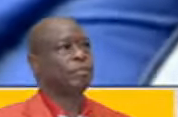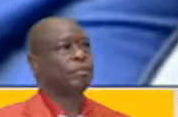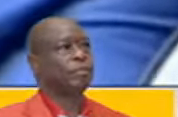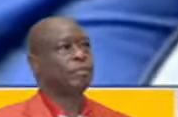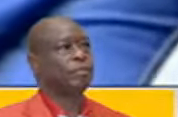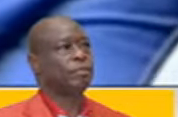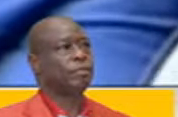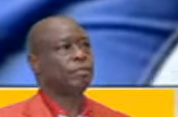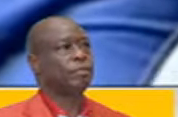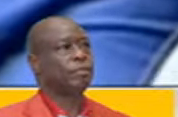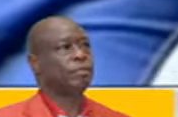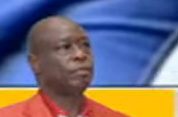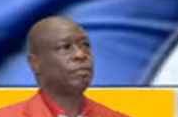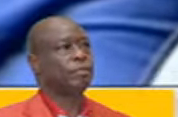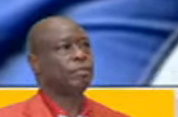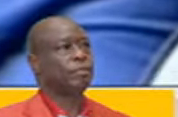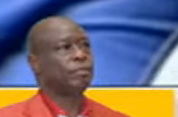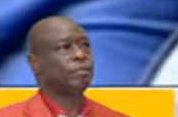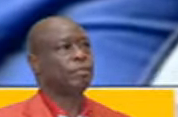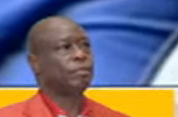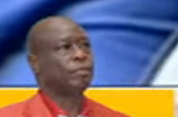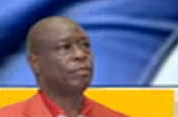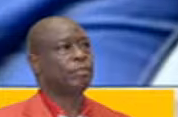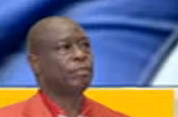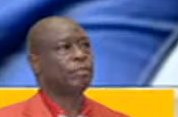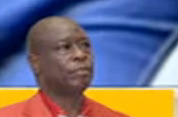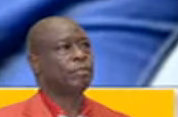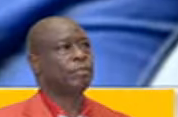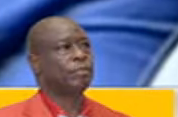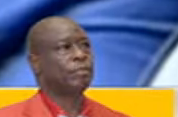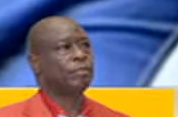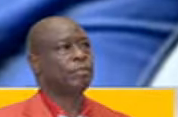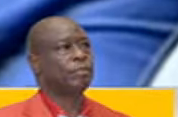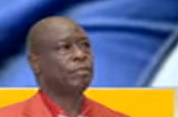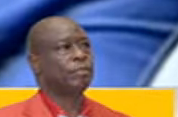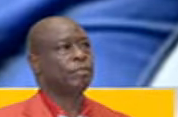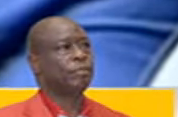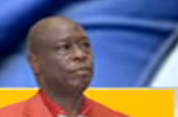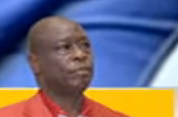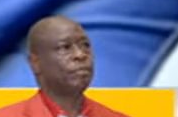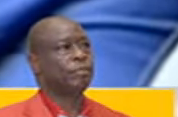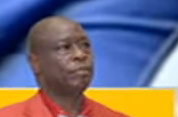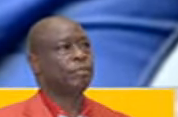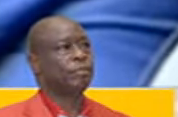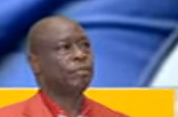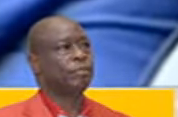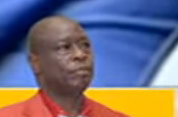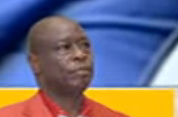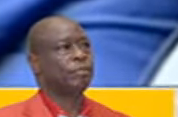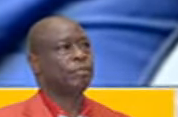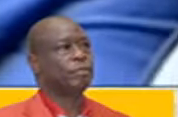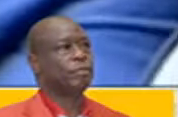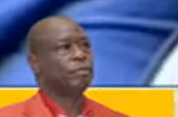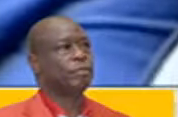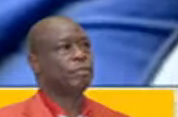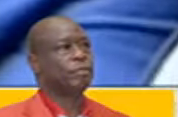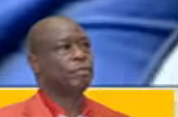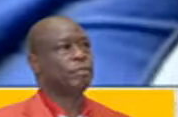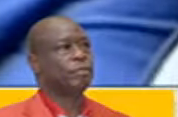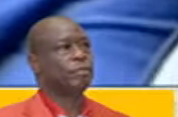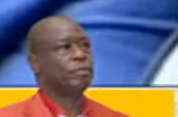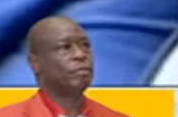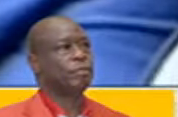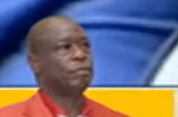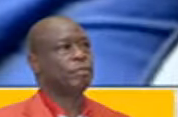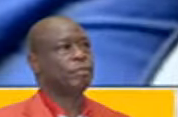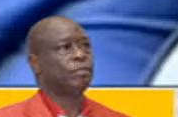here. You're saying Crystal Kenya is mentioned in the judgment? Yes, this okay. is on page 64. Uh-huh. And many, many others. So